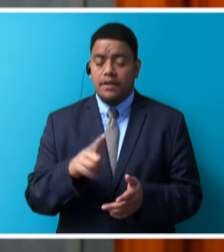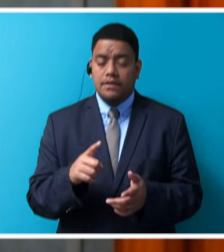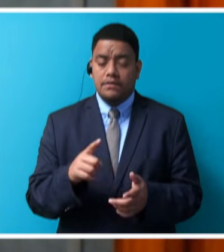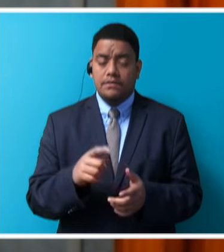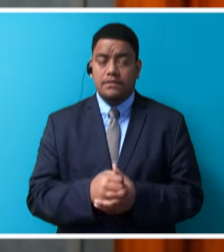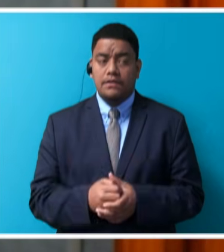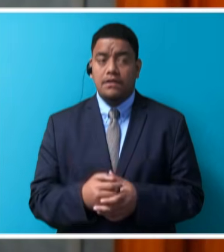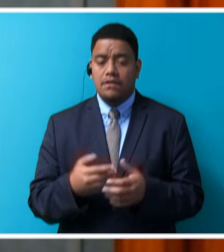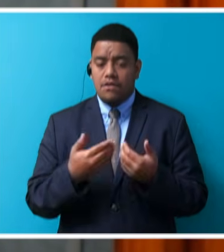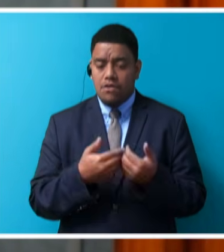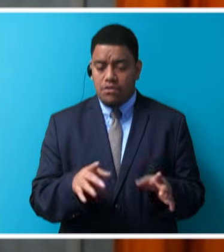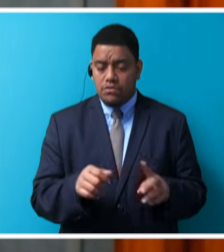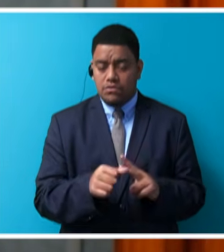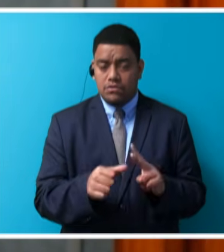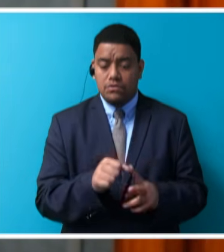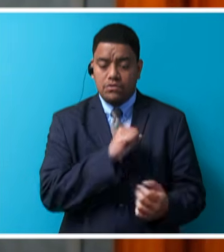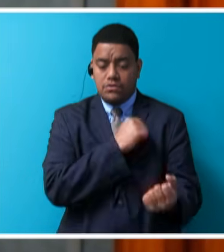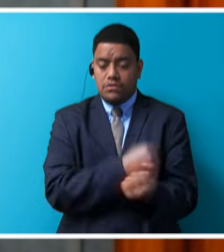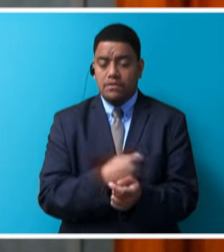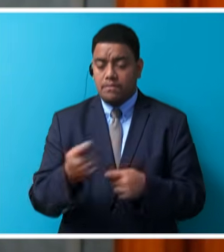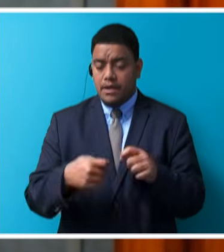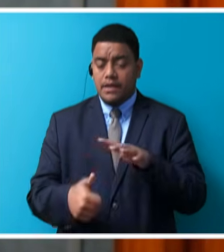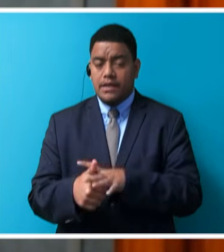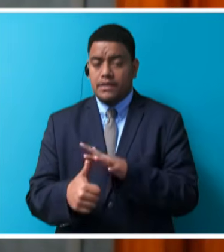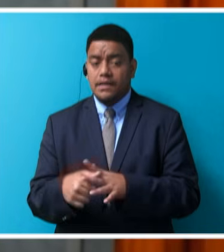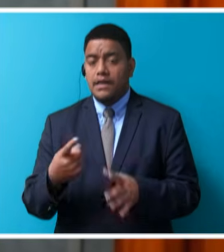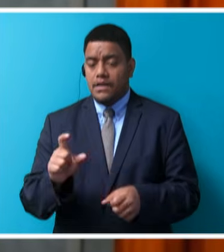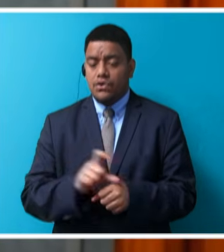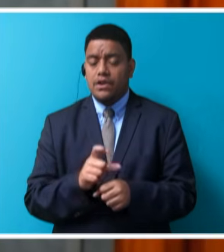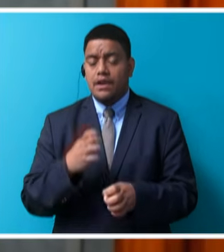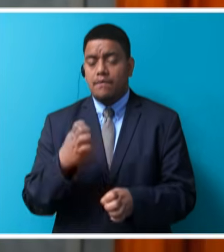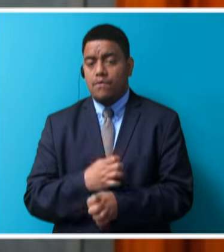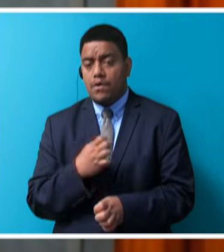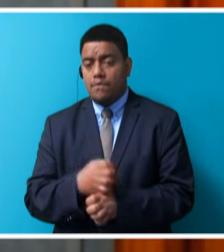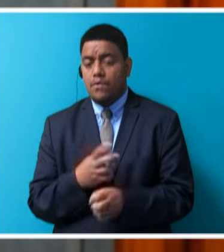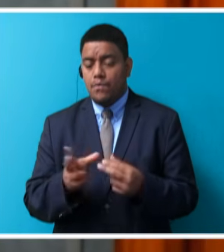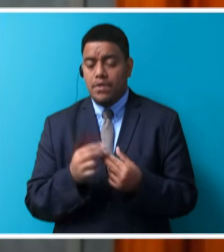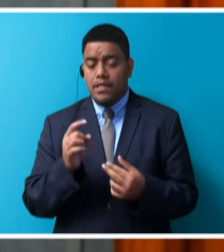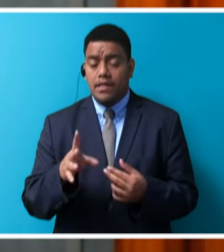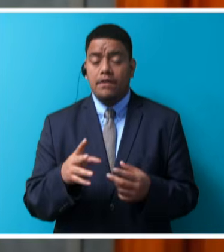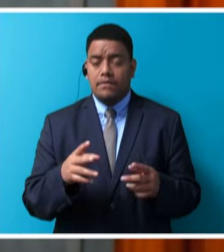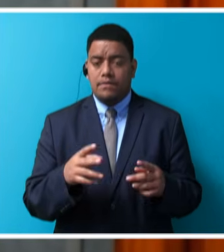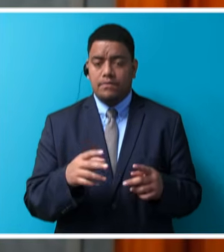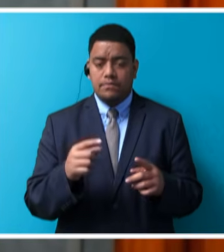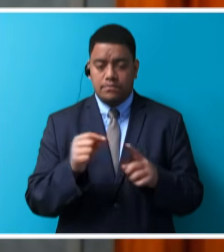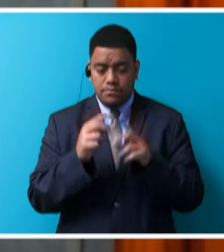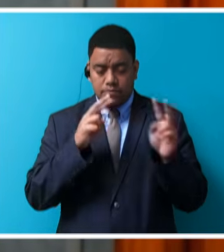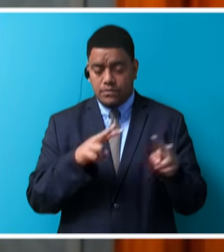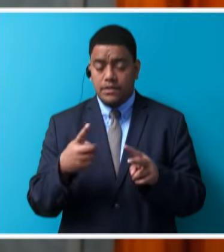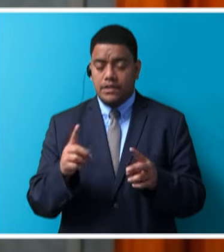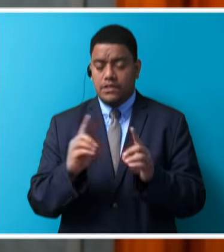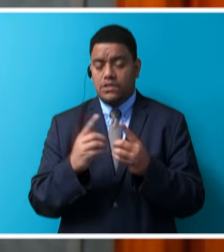post-harvest losses, strengthen market access, and create employment with our province and